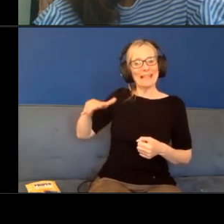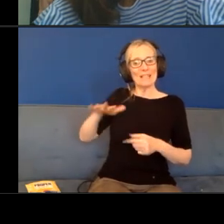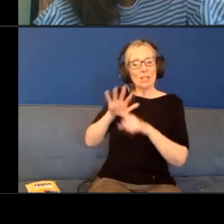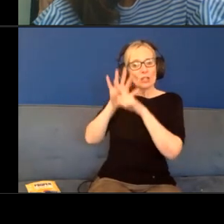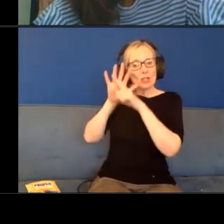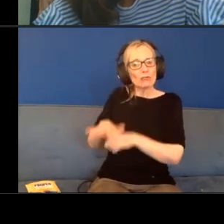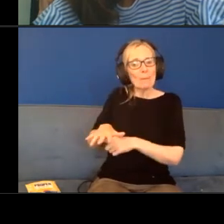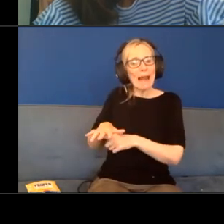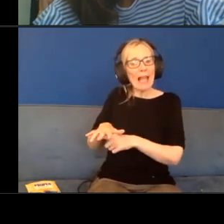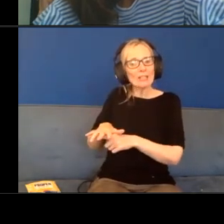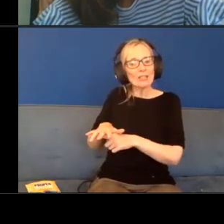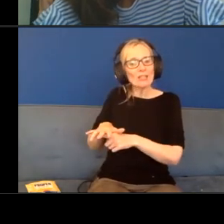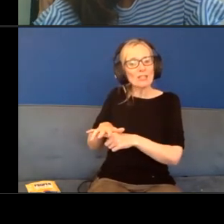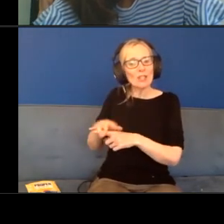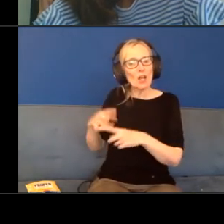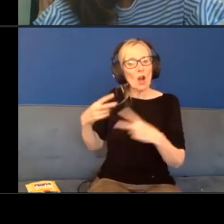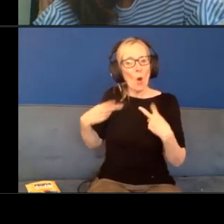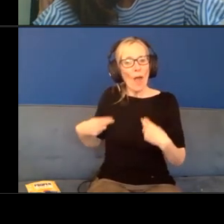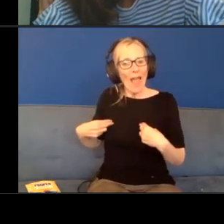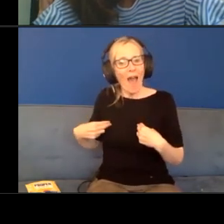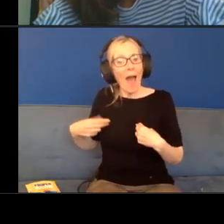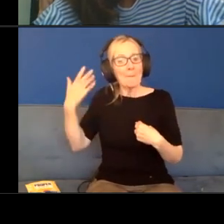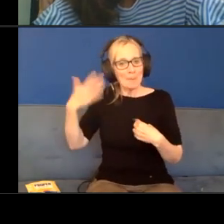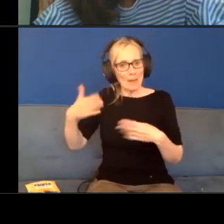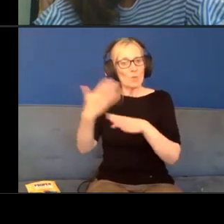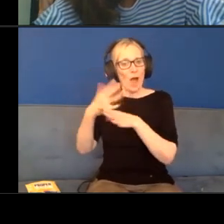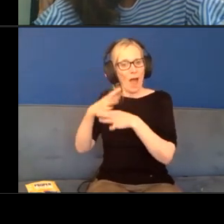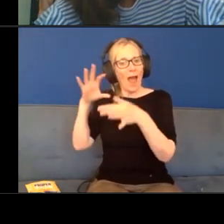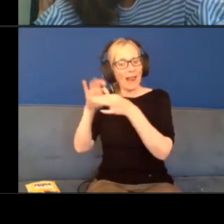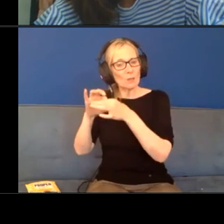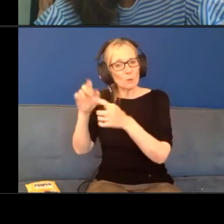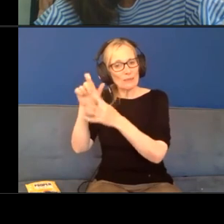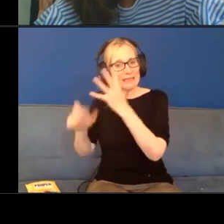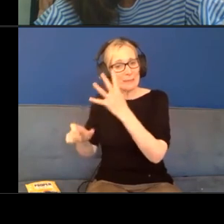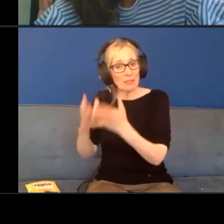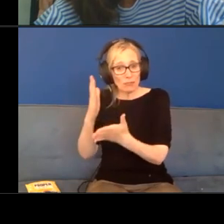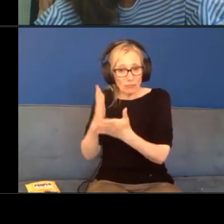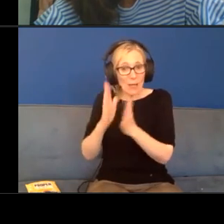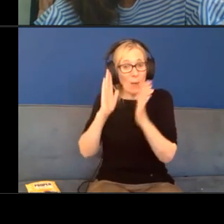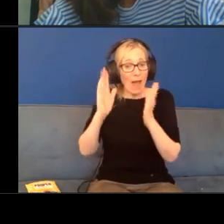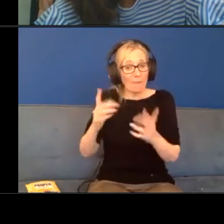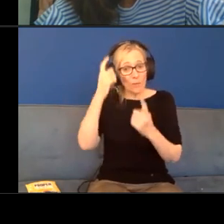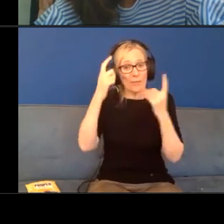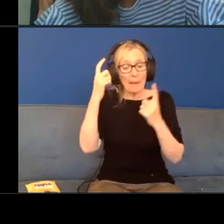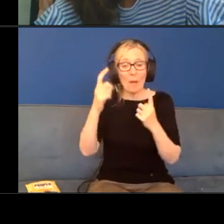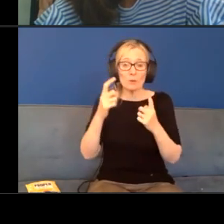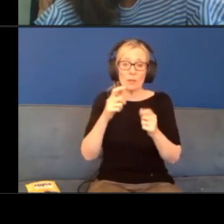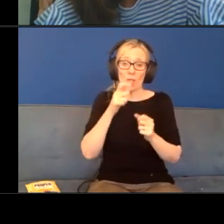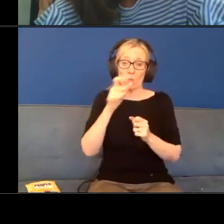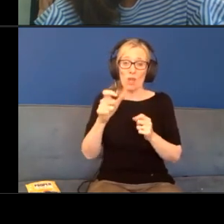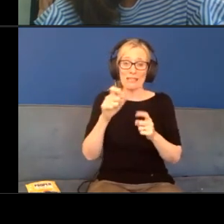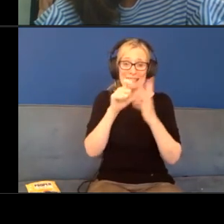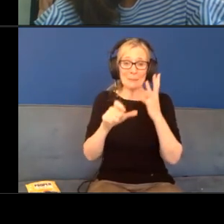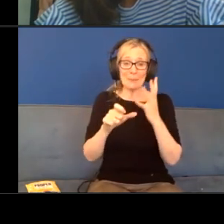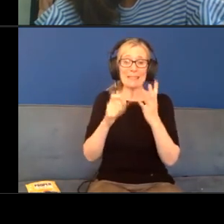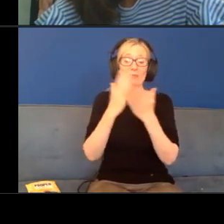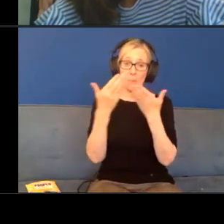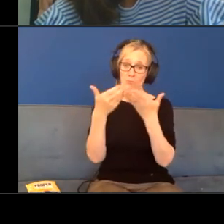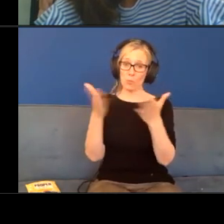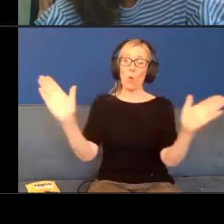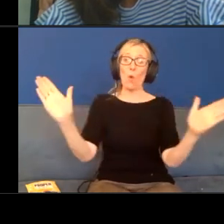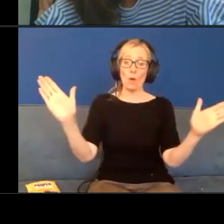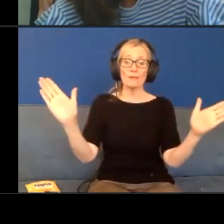work around disability. It's really important that we understand disability in its broadest sense. So you,